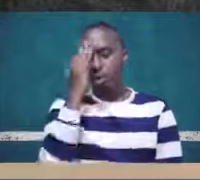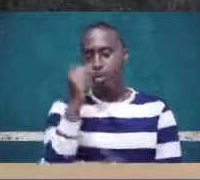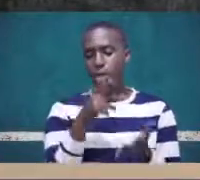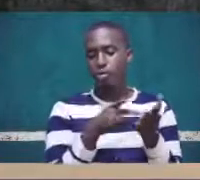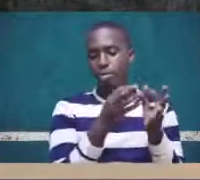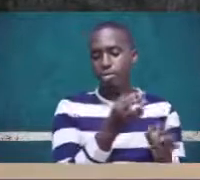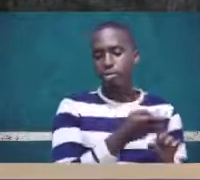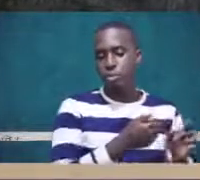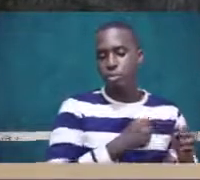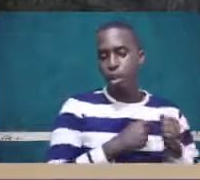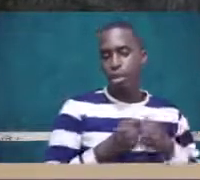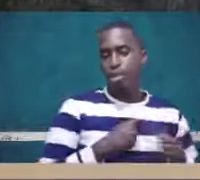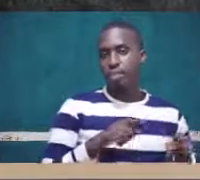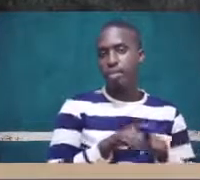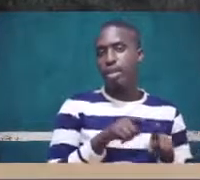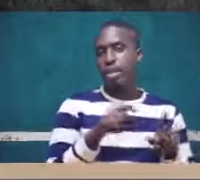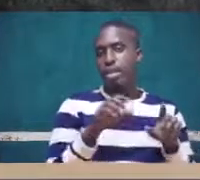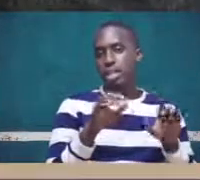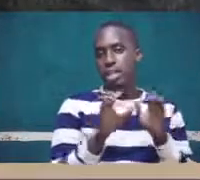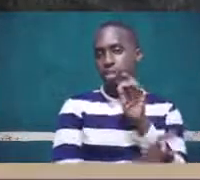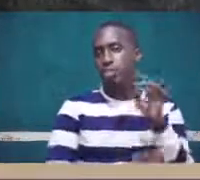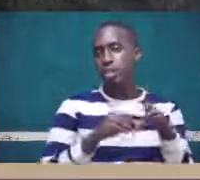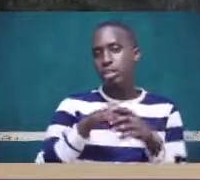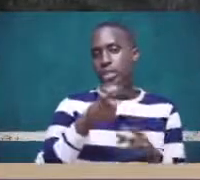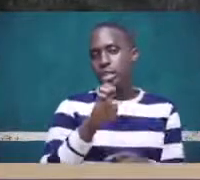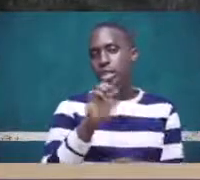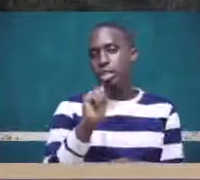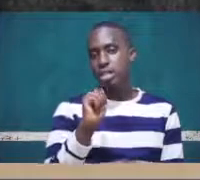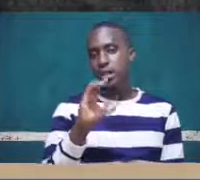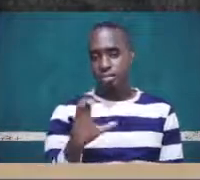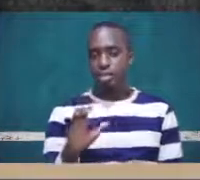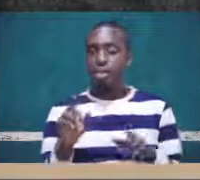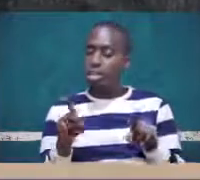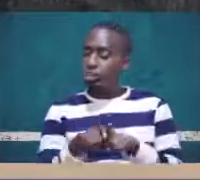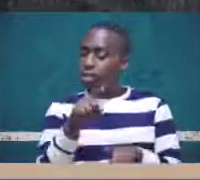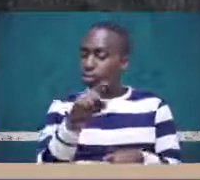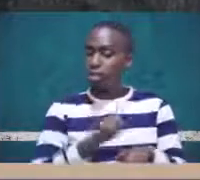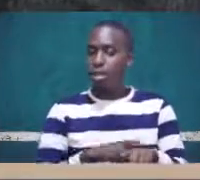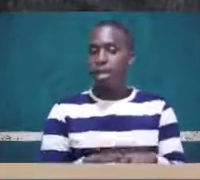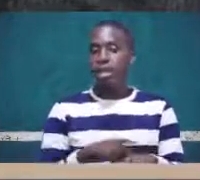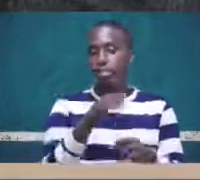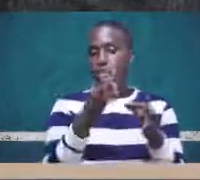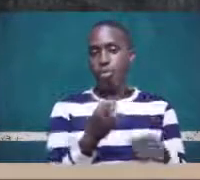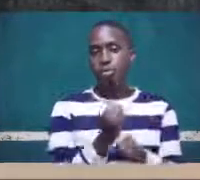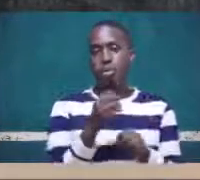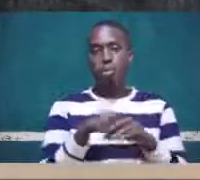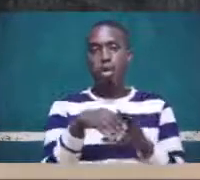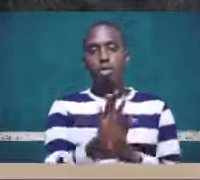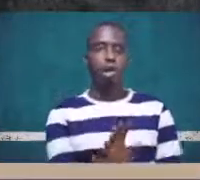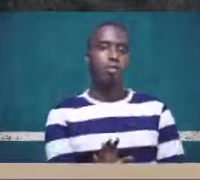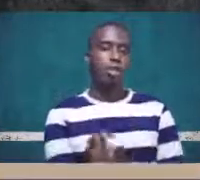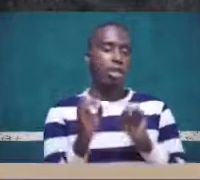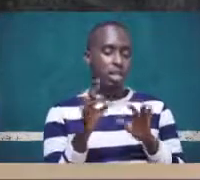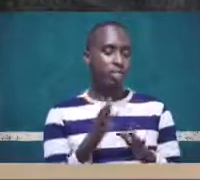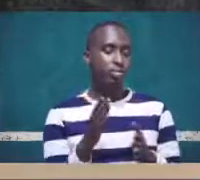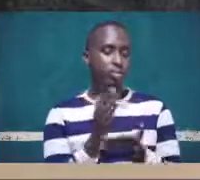from Rwanda, which is a member country, since those products are manufactured within the region. Now, with preferential trade